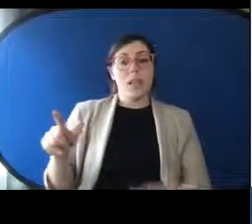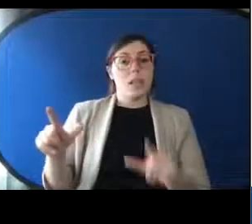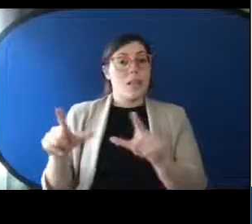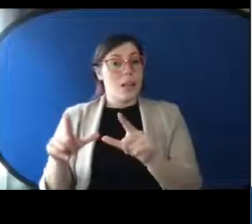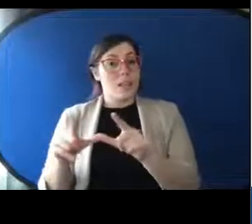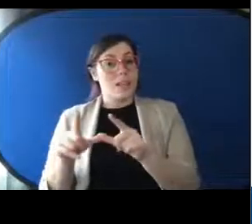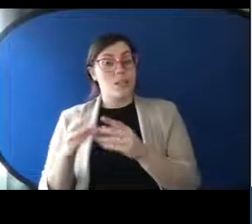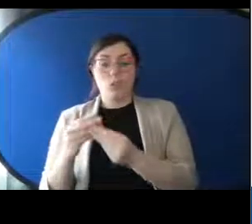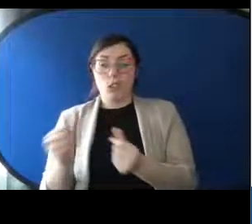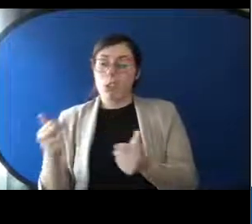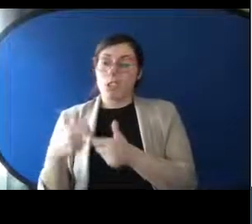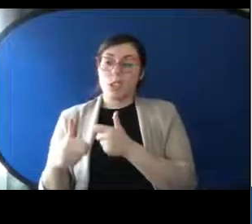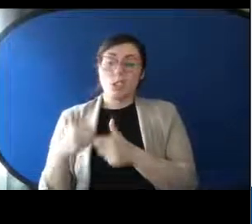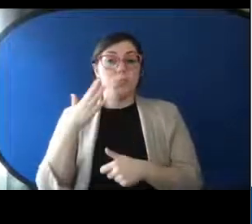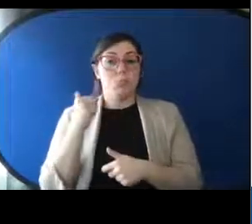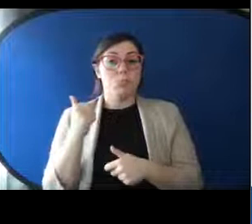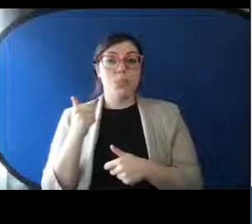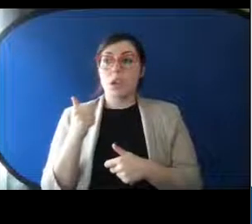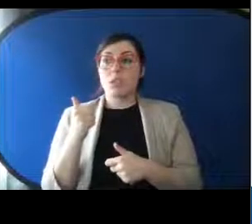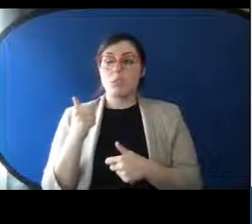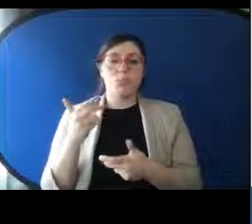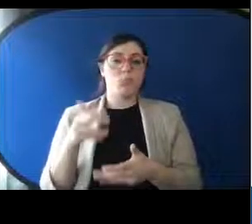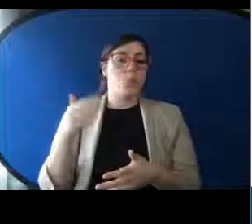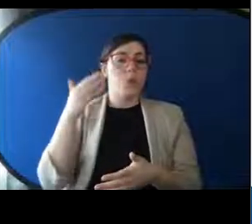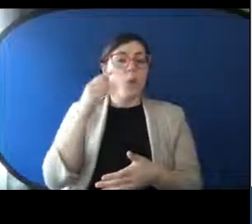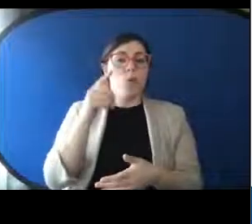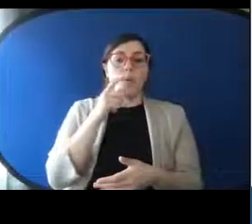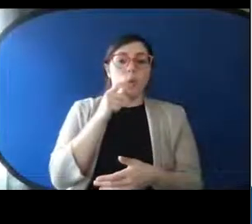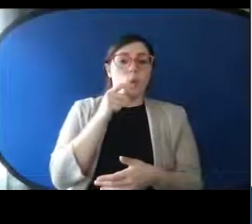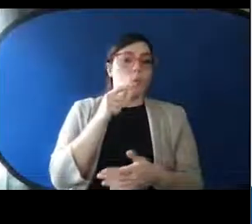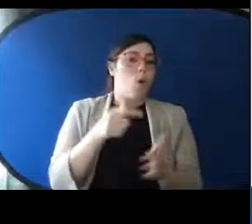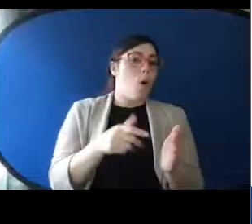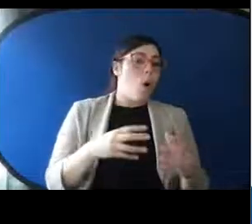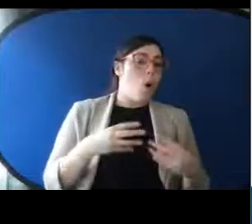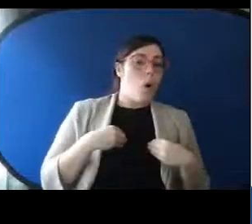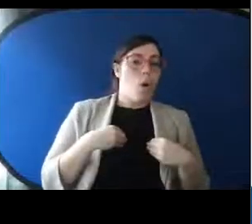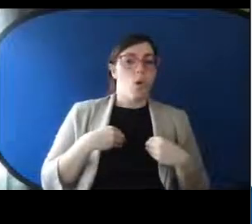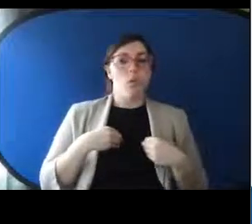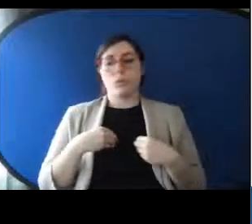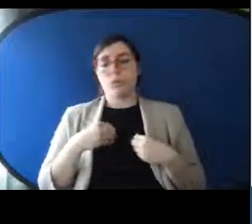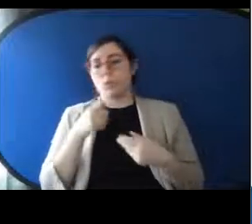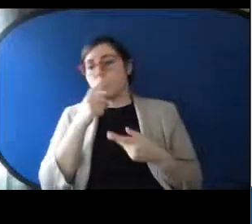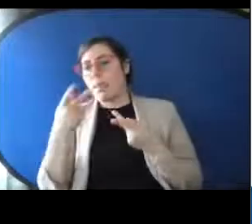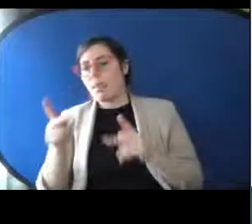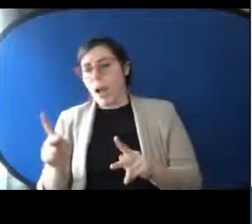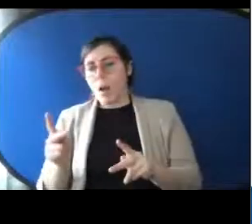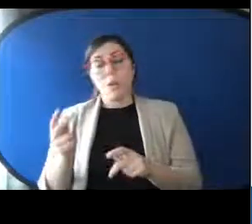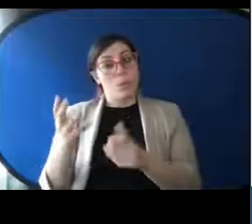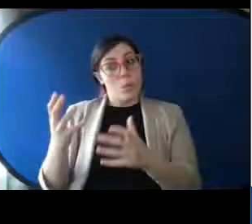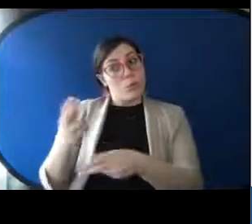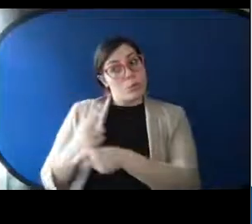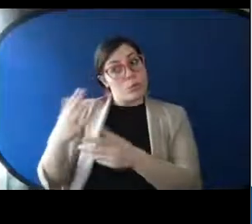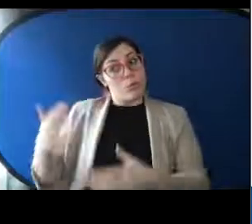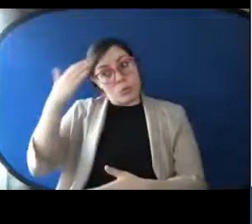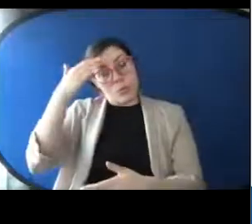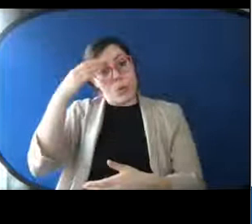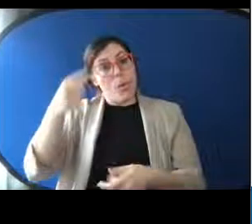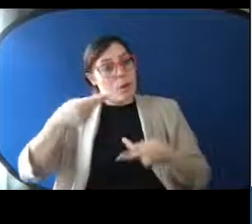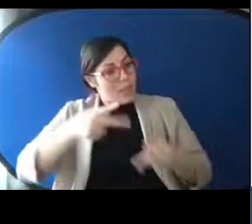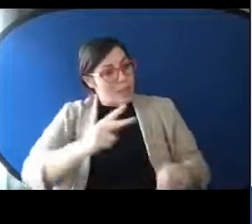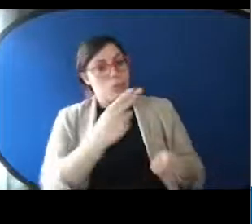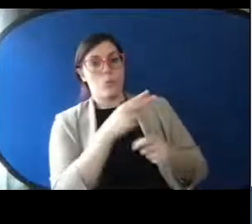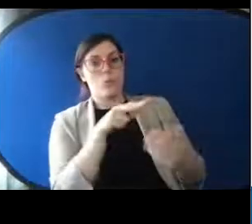the ambiguity of public domain and what that actually means. So users have the assurance they need to use the data for their intended